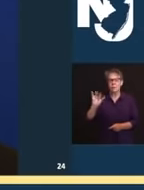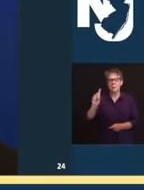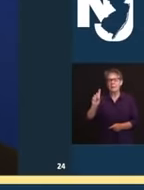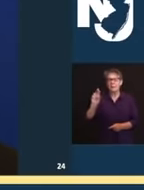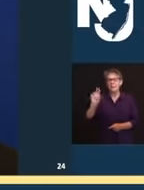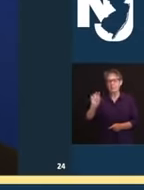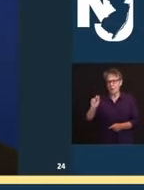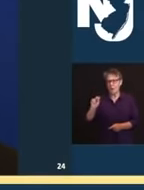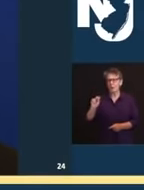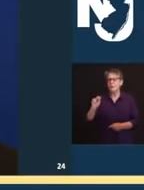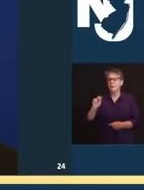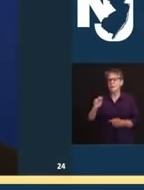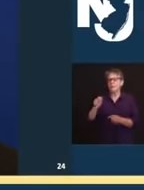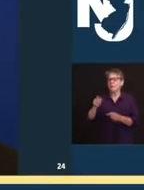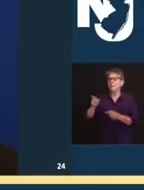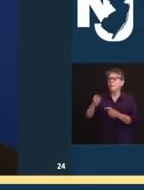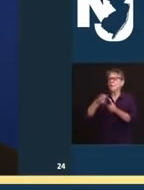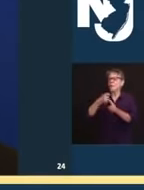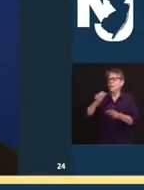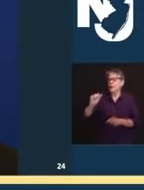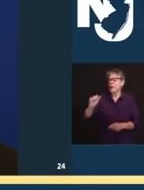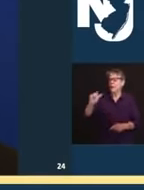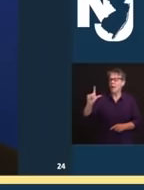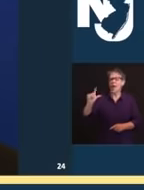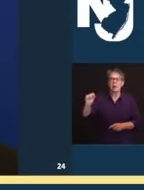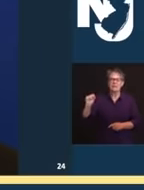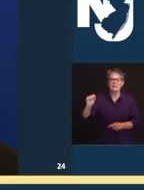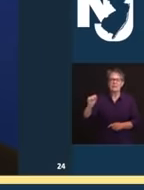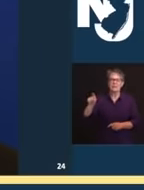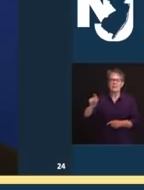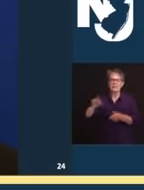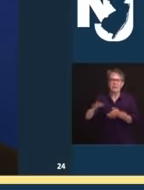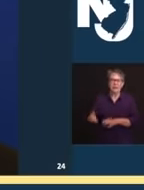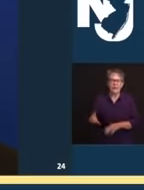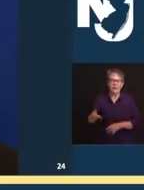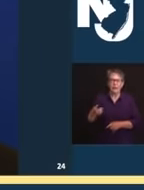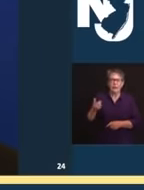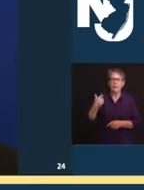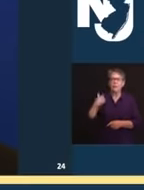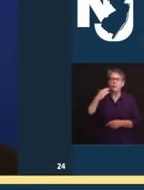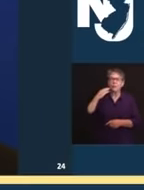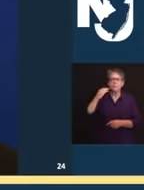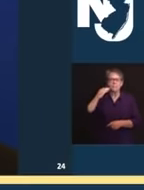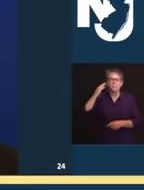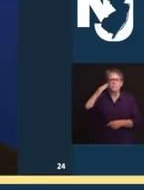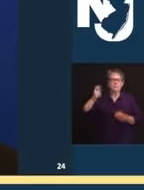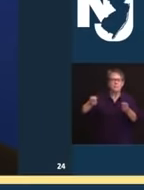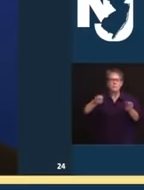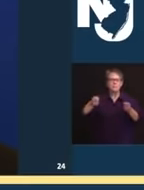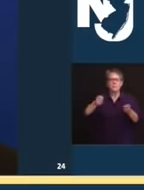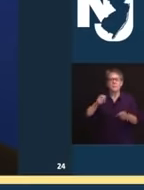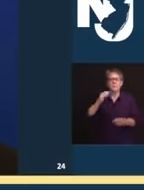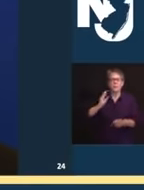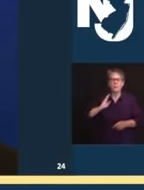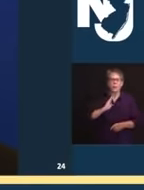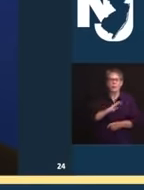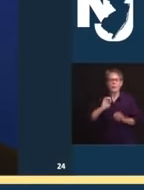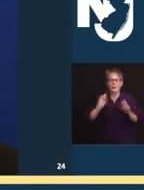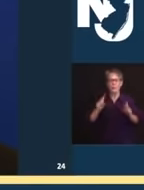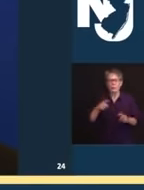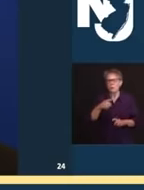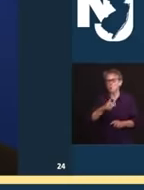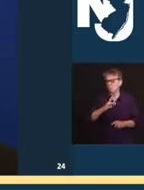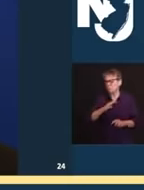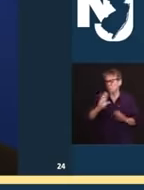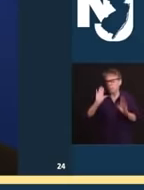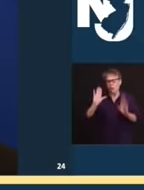Friday. He's the former president of the New Jersey State Board of Education. He was a good friend. He was a great guy. His